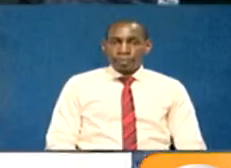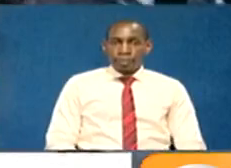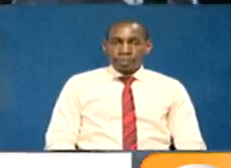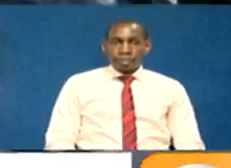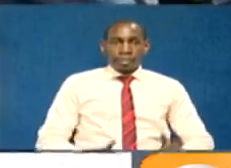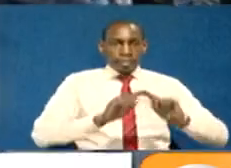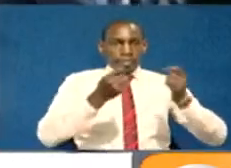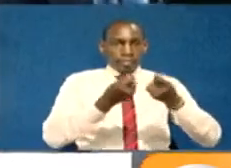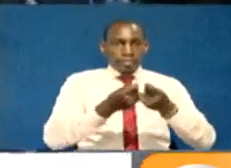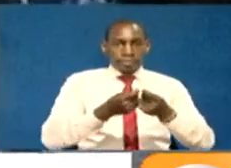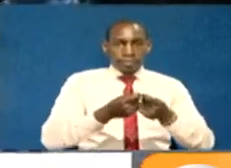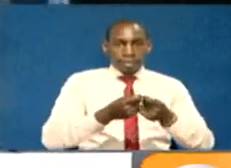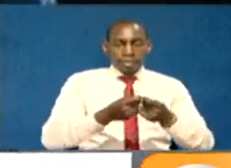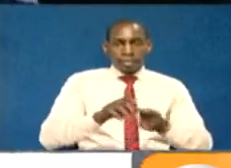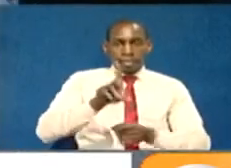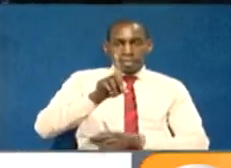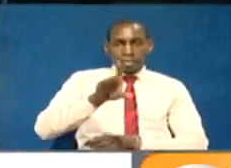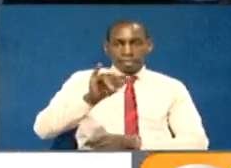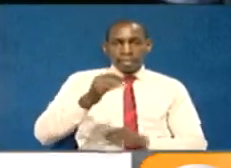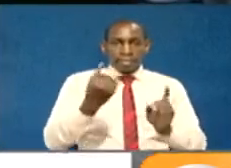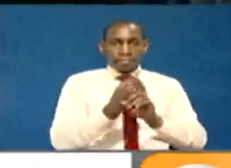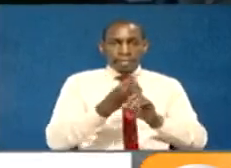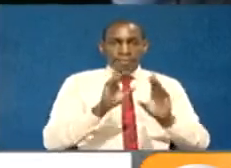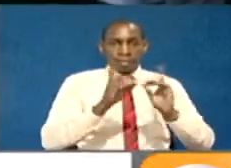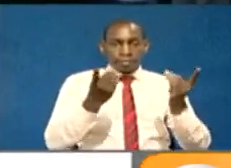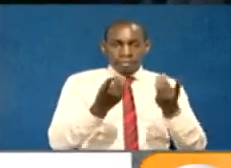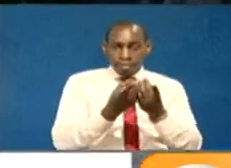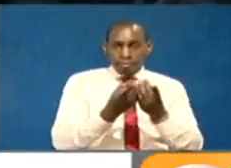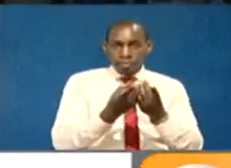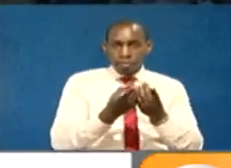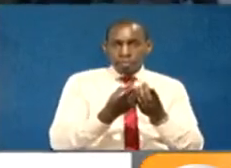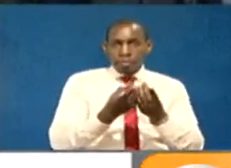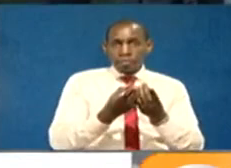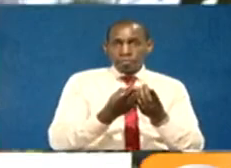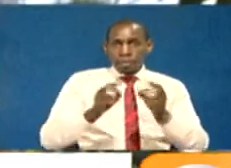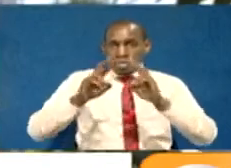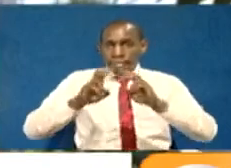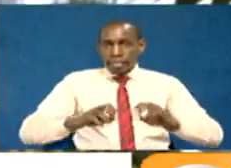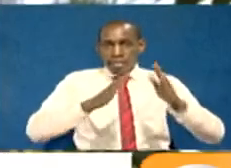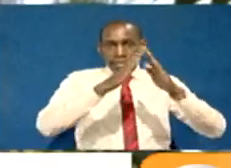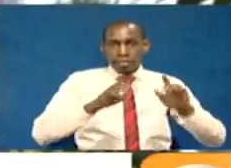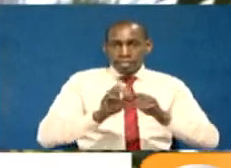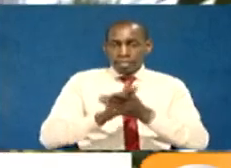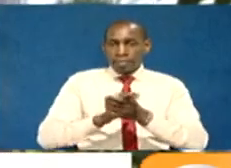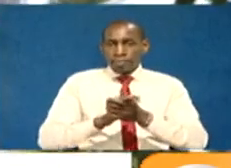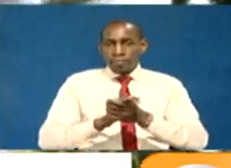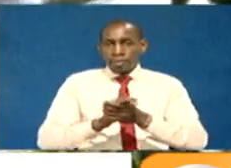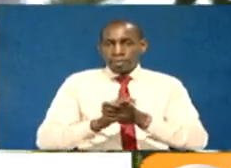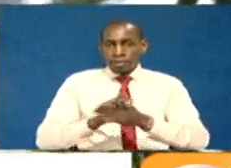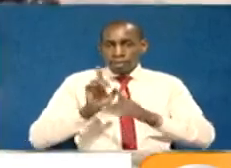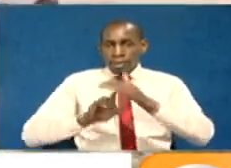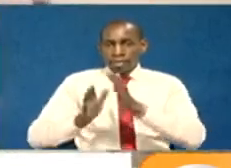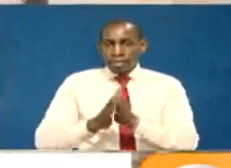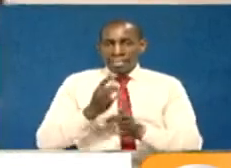The team of detectives from different departments of the DCI National Forensic Lab cordoned the house and went in donned in